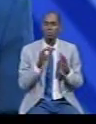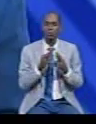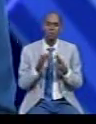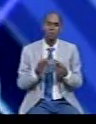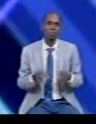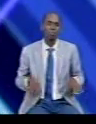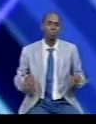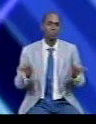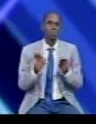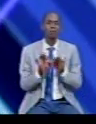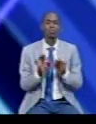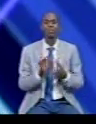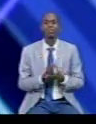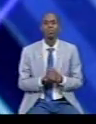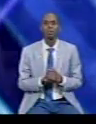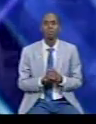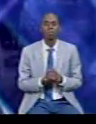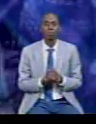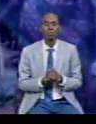go.